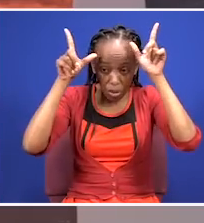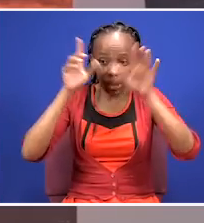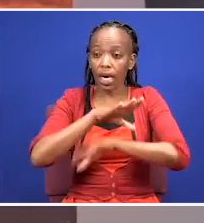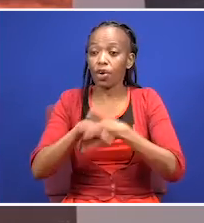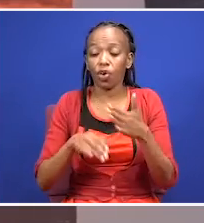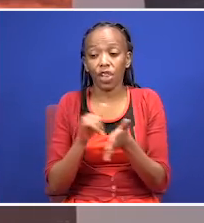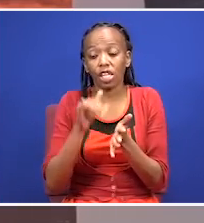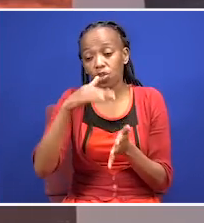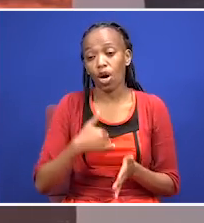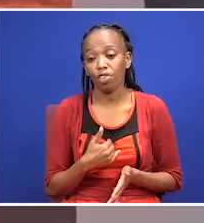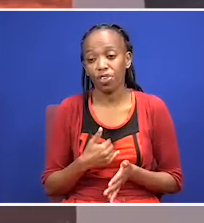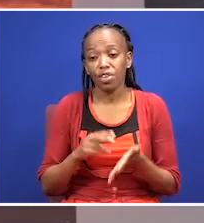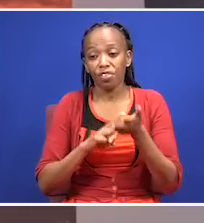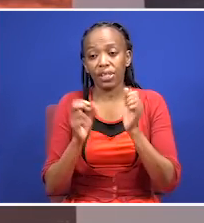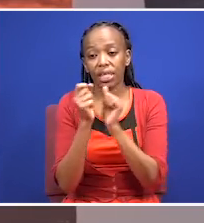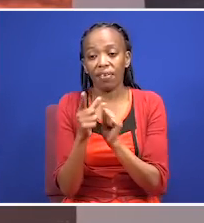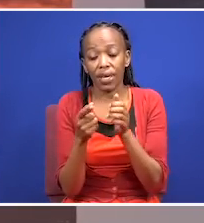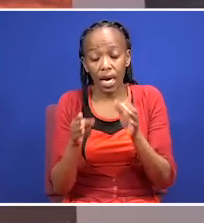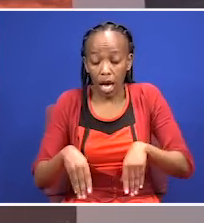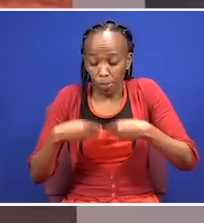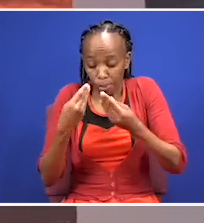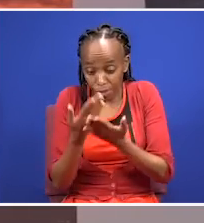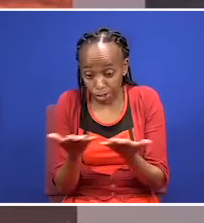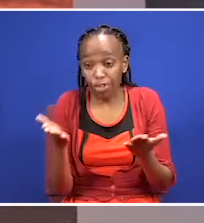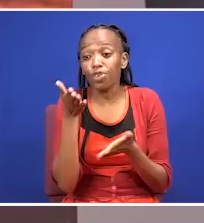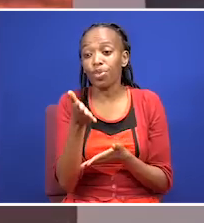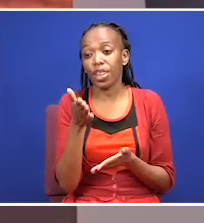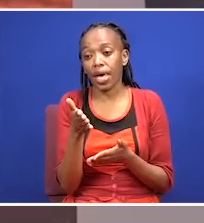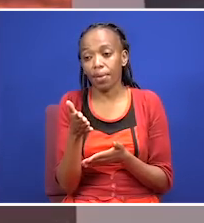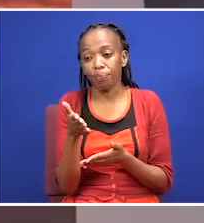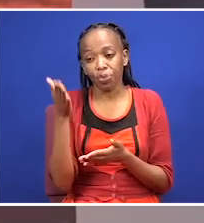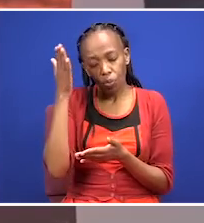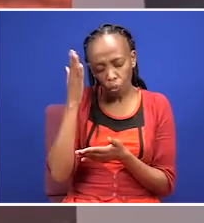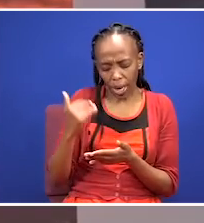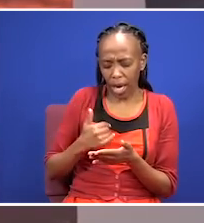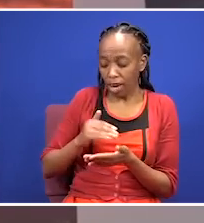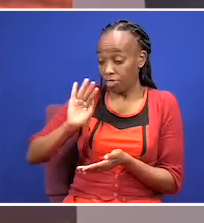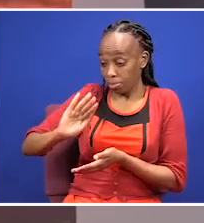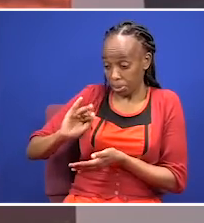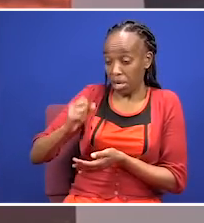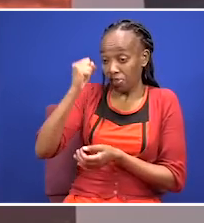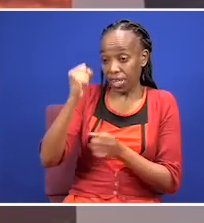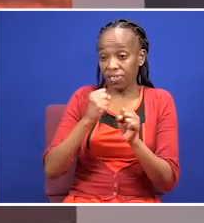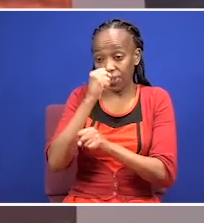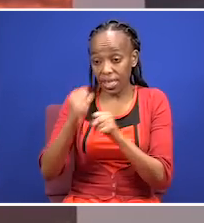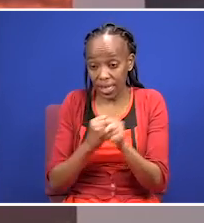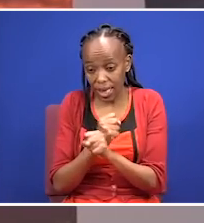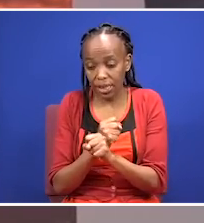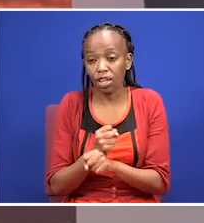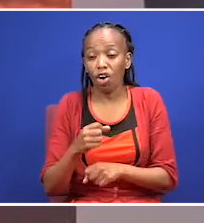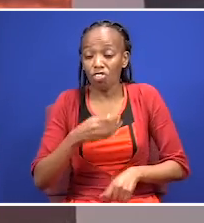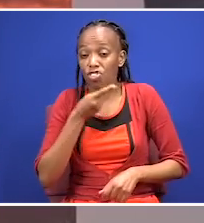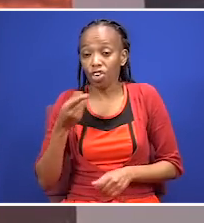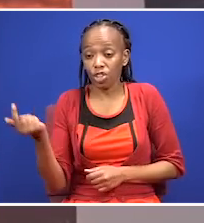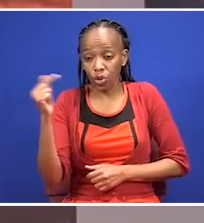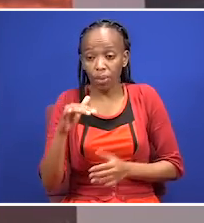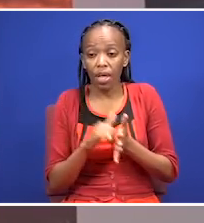all that you have verse 11 there i will provide for you for there are yet five years of a mine to come so